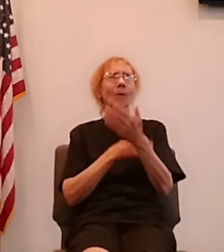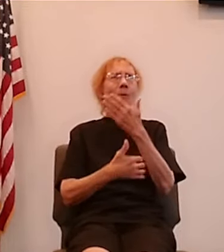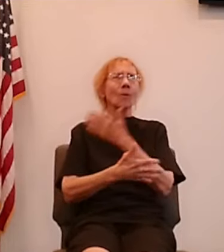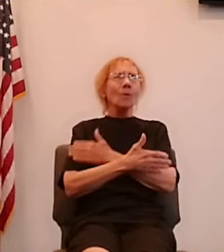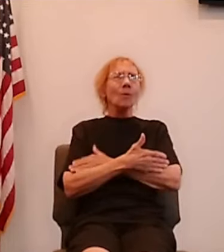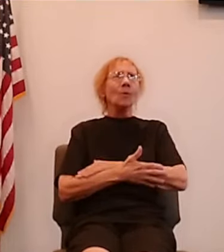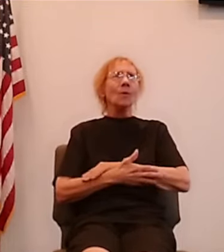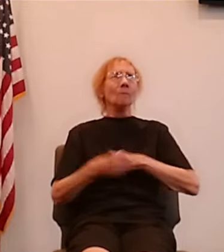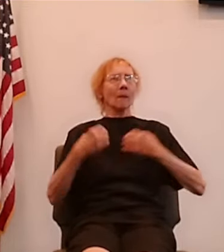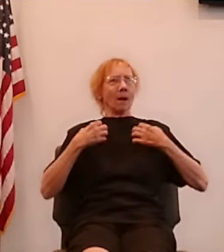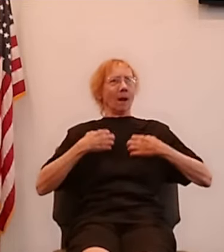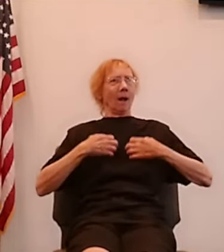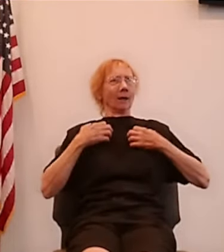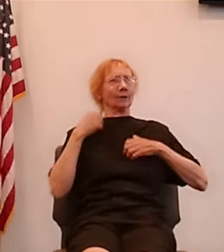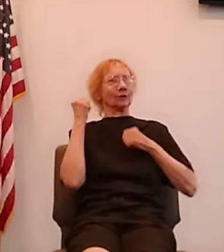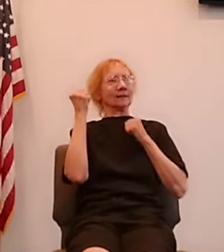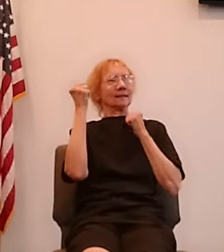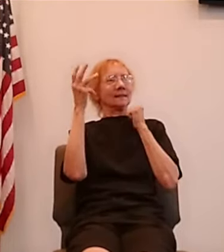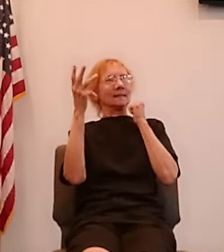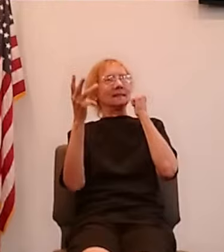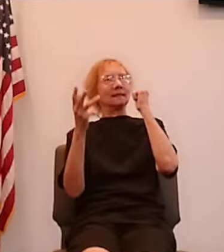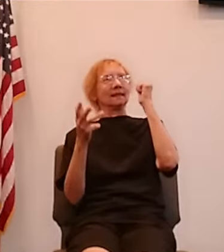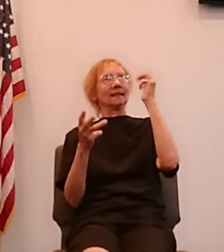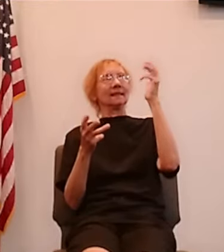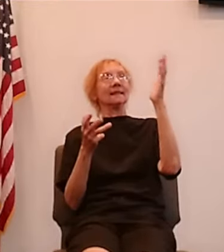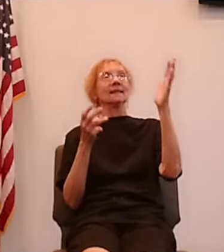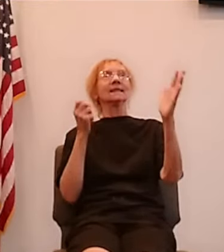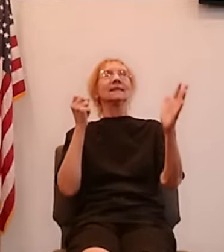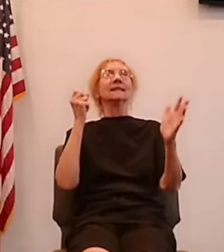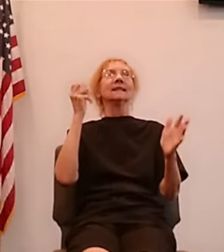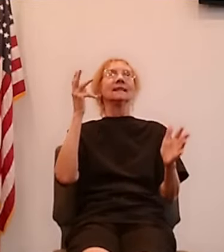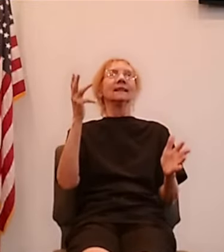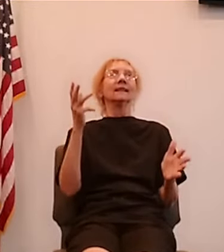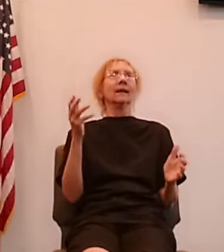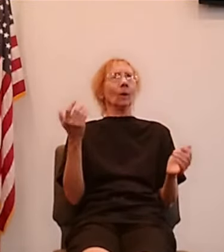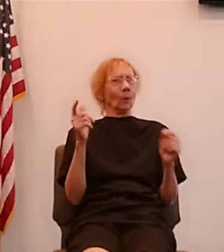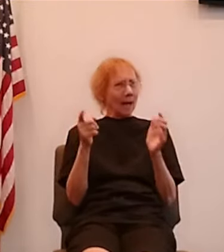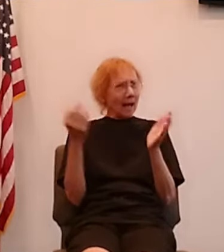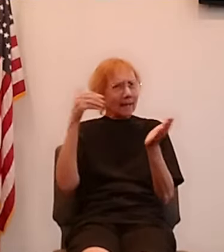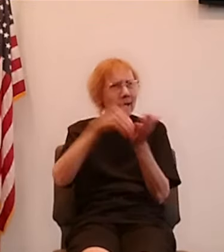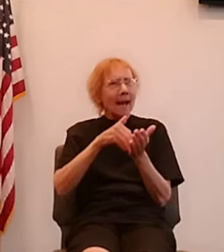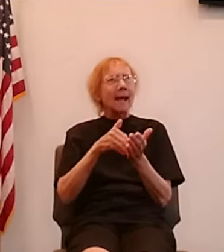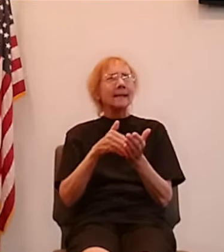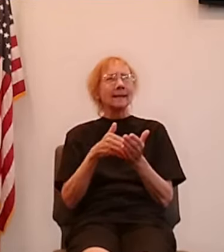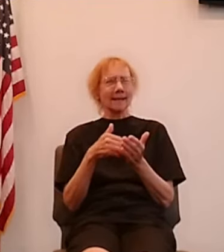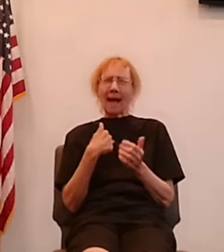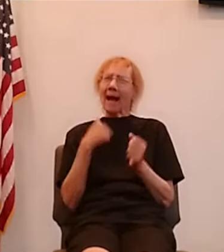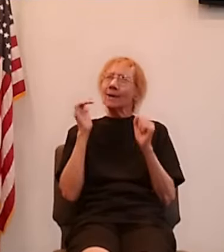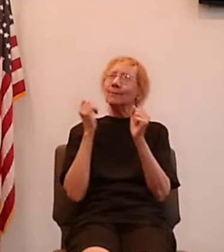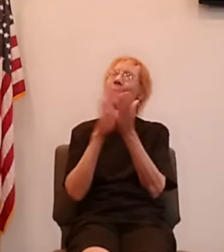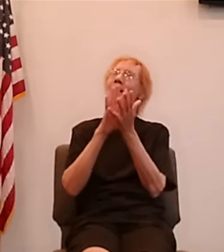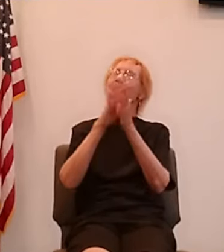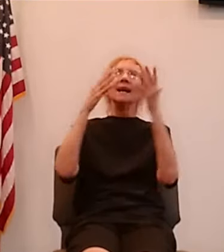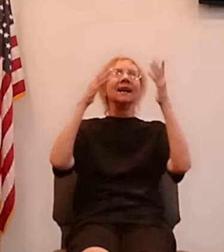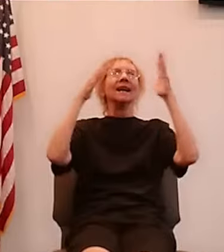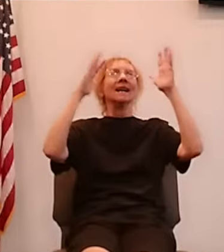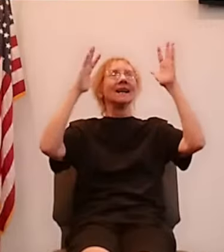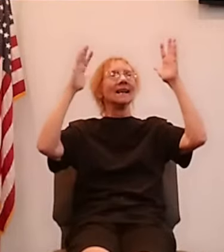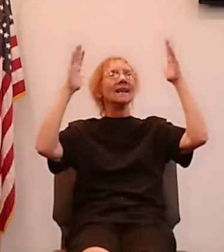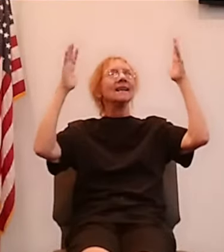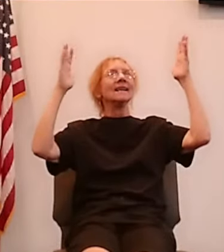to live, and call these lungs to sing once again. I